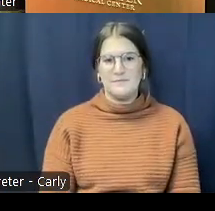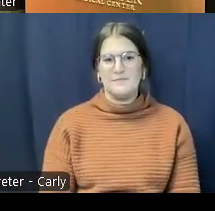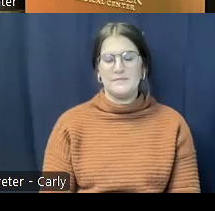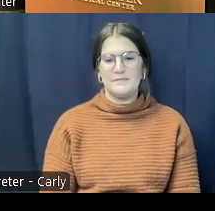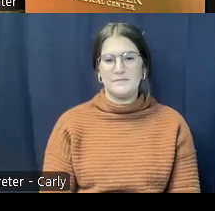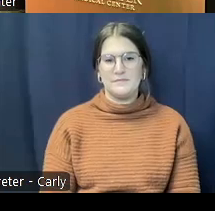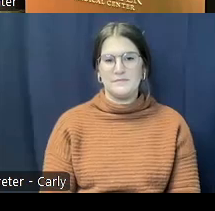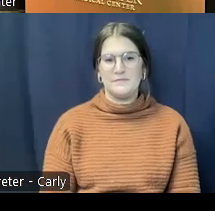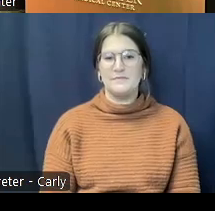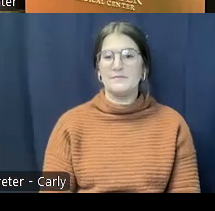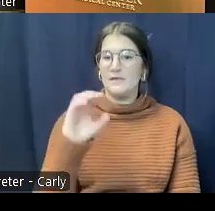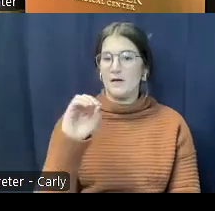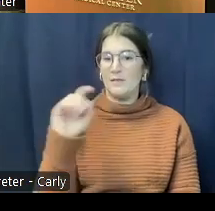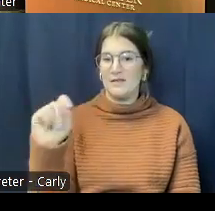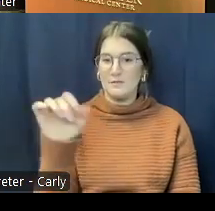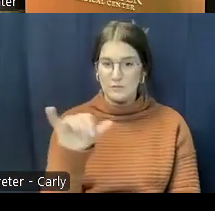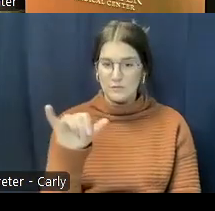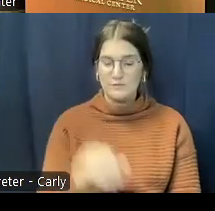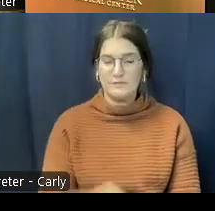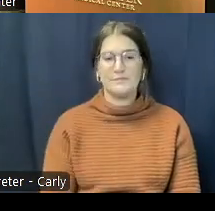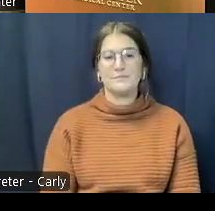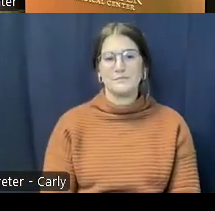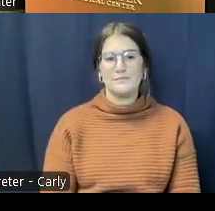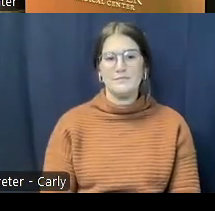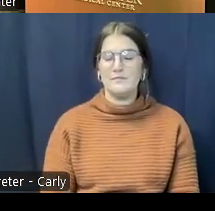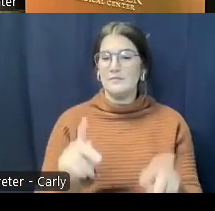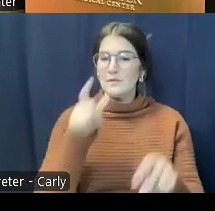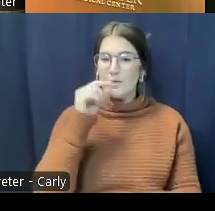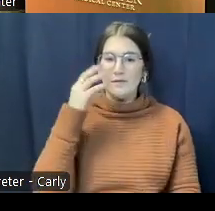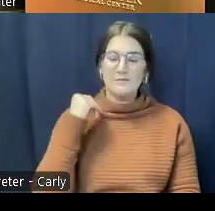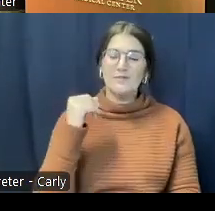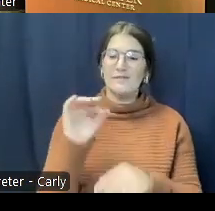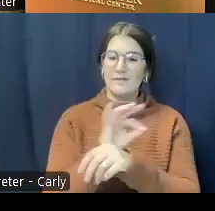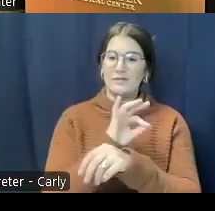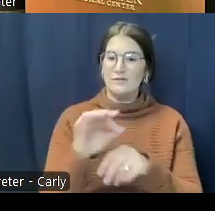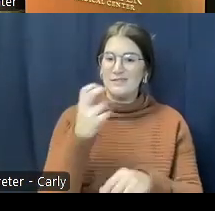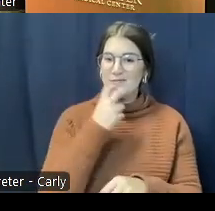and occupational therapy, and for patients with functional speech disorders,